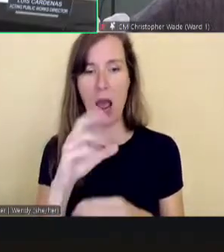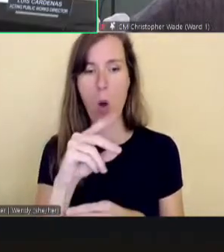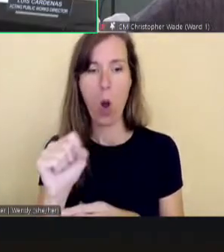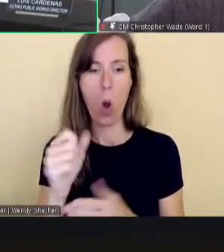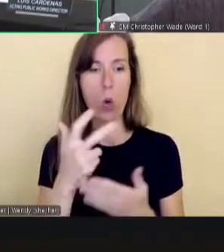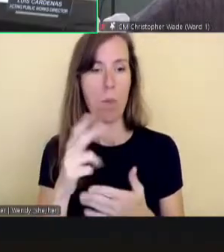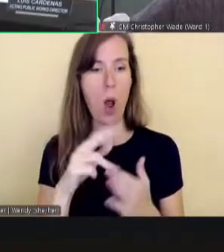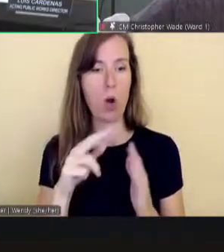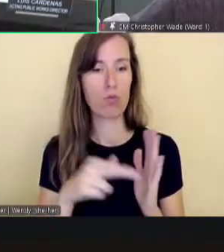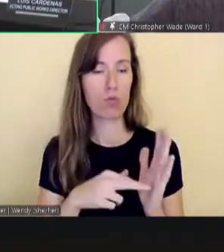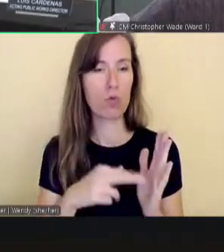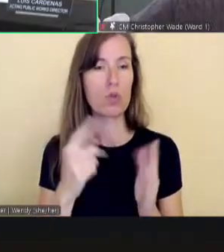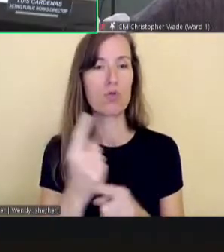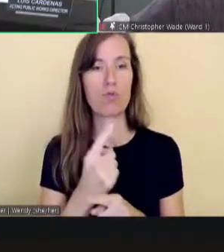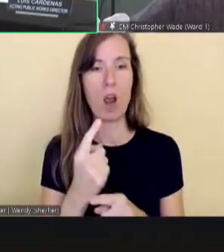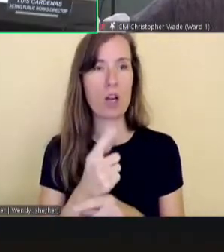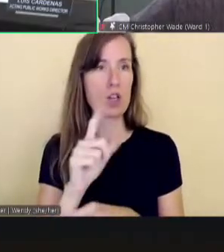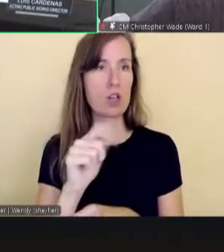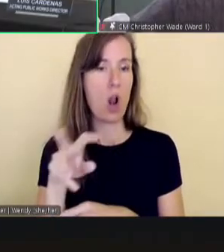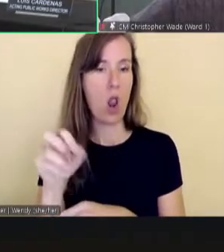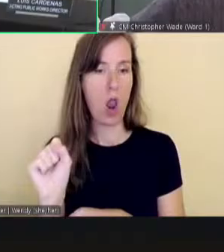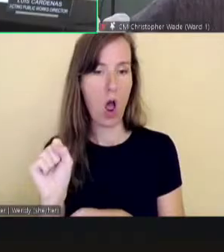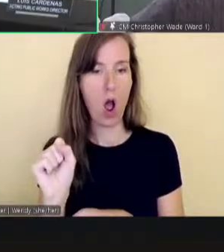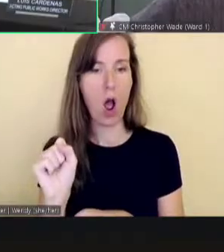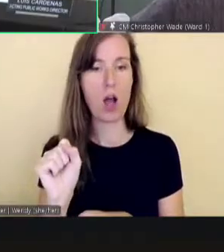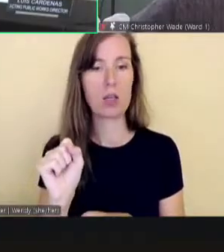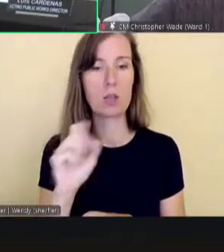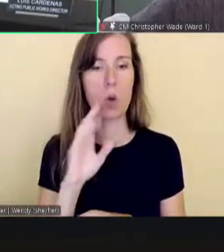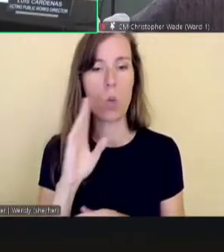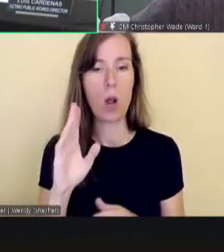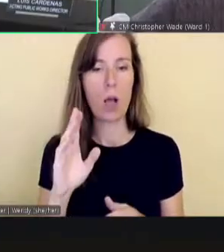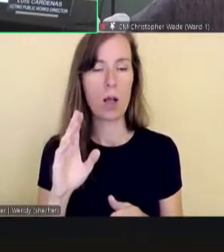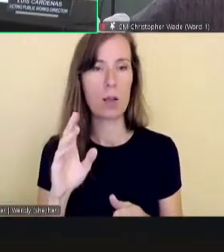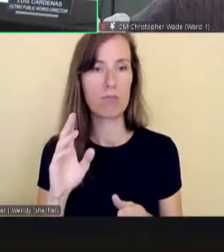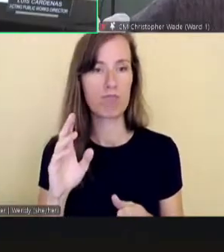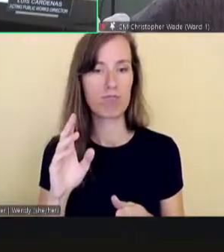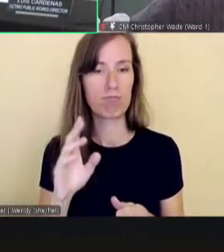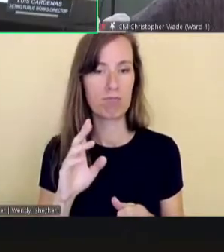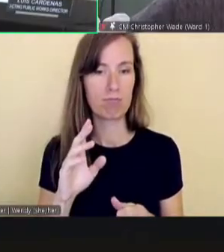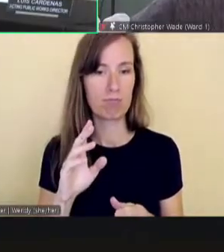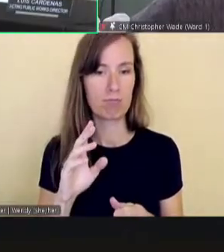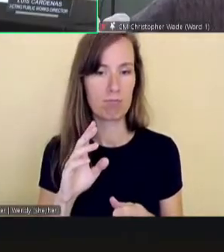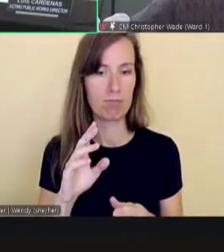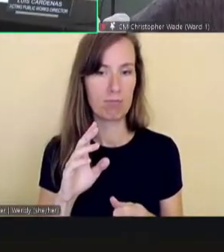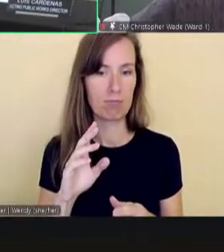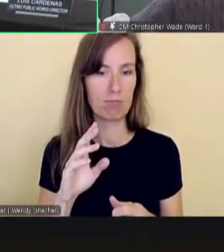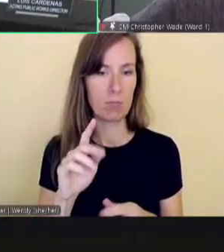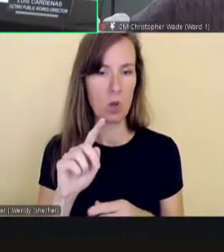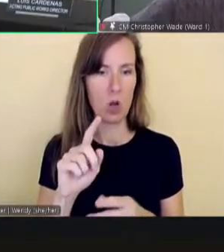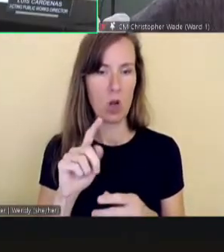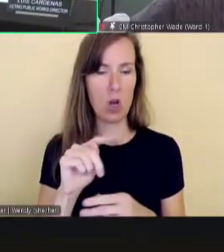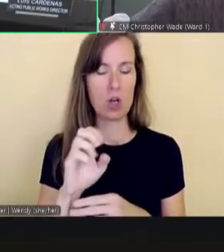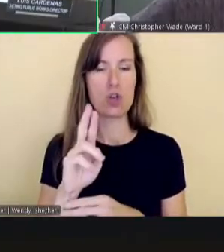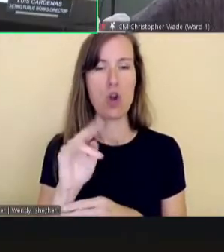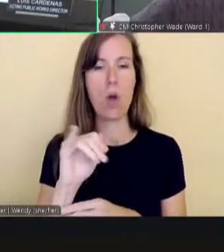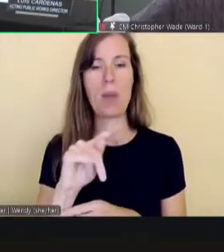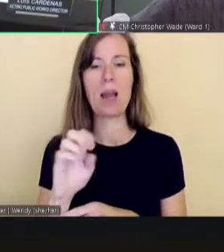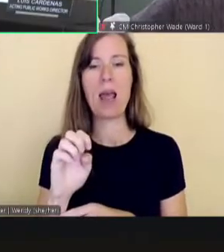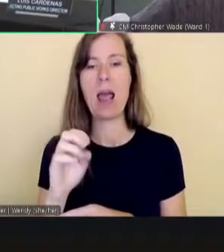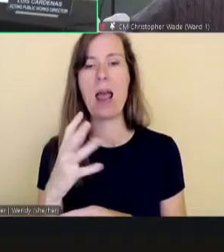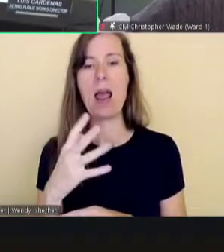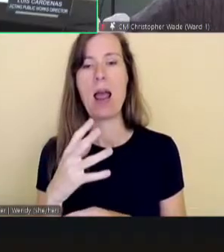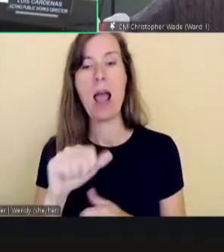will terminate the permit and forfeit all fees and deposits. The resident fully complied with all policies